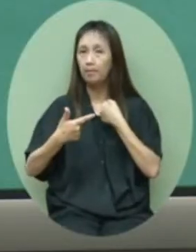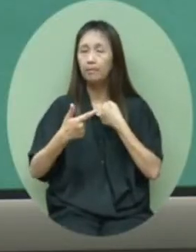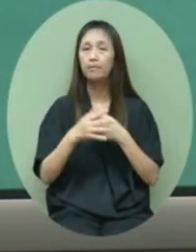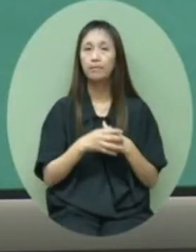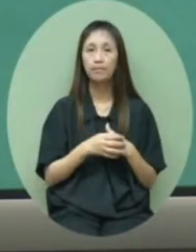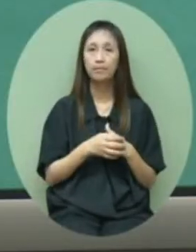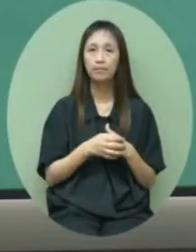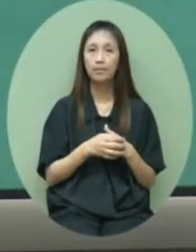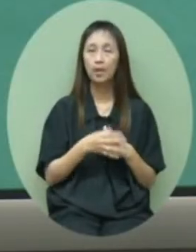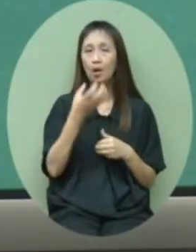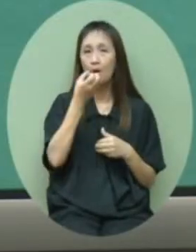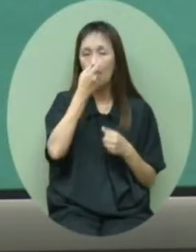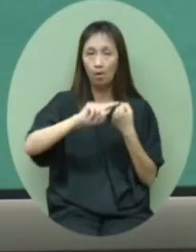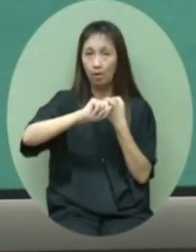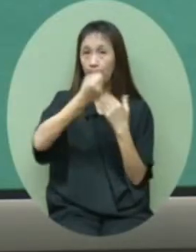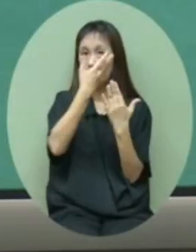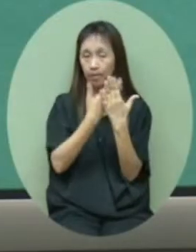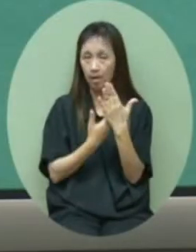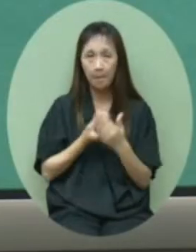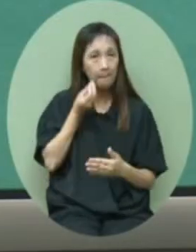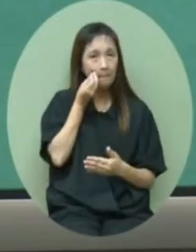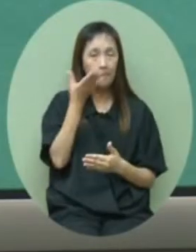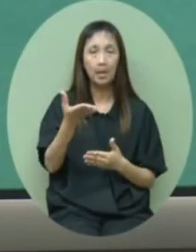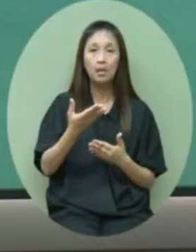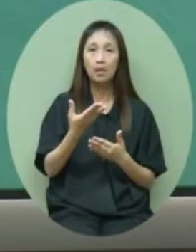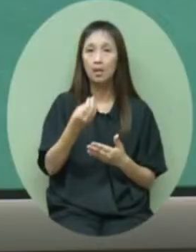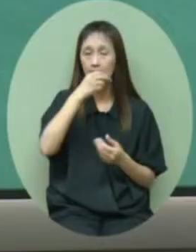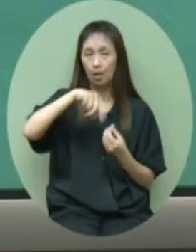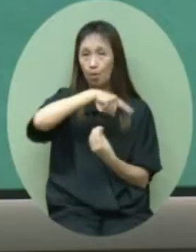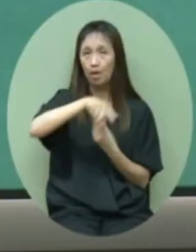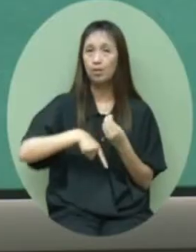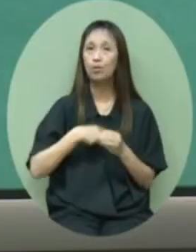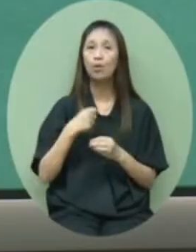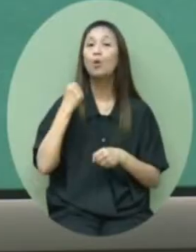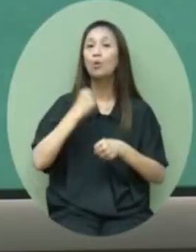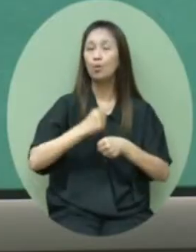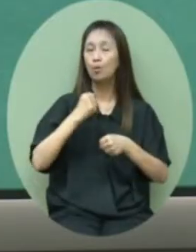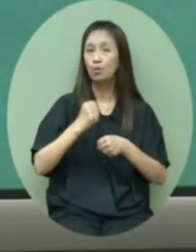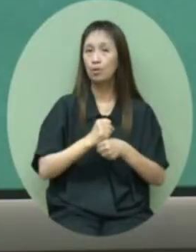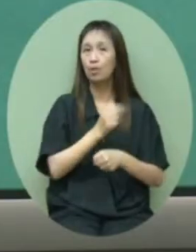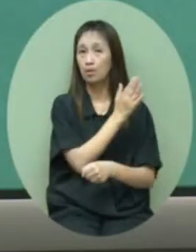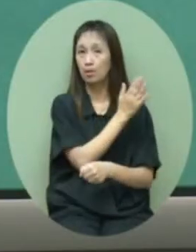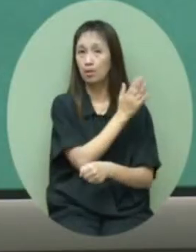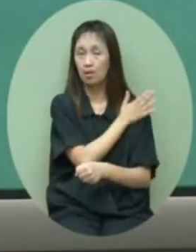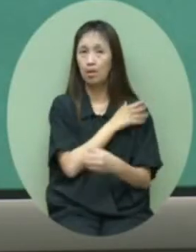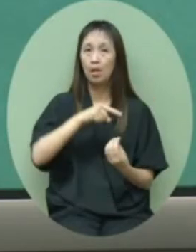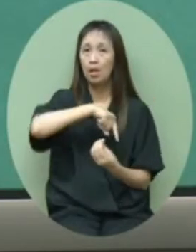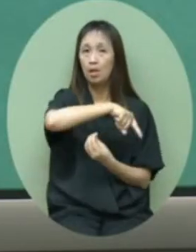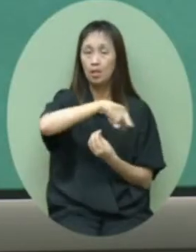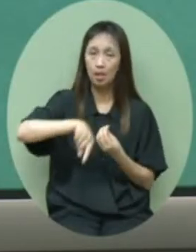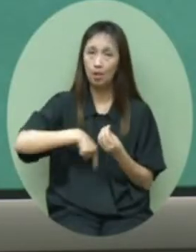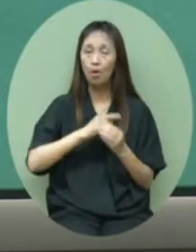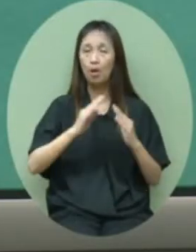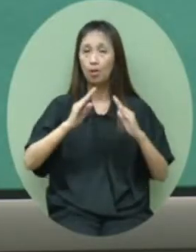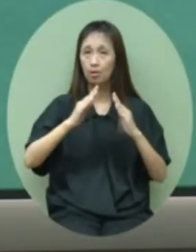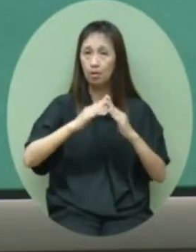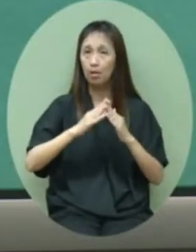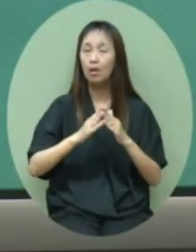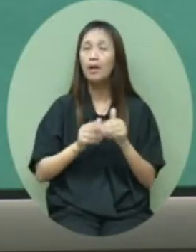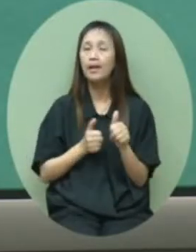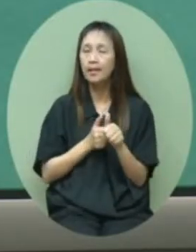function. In other words, the FEHD abides by Article 8 of